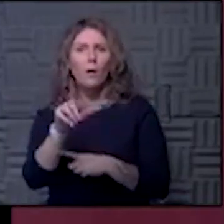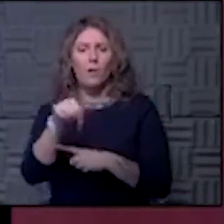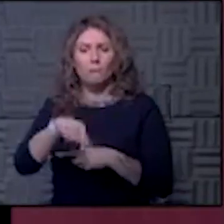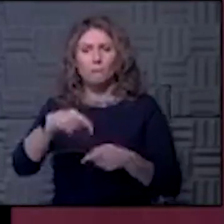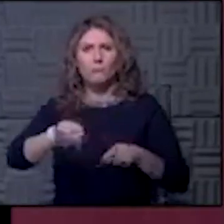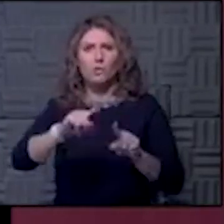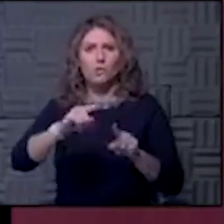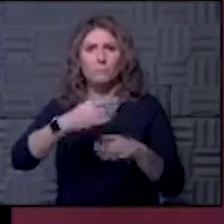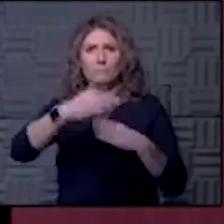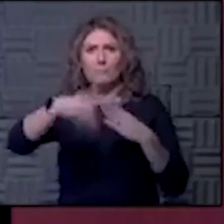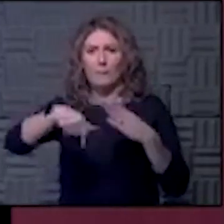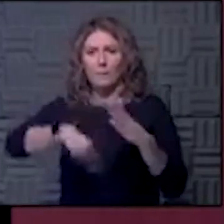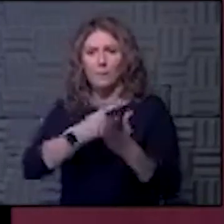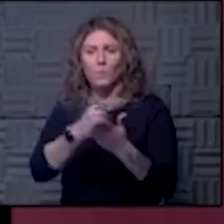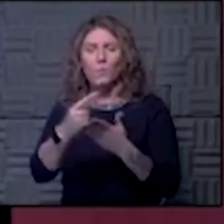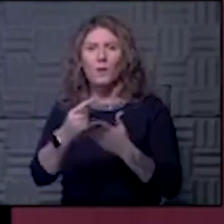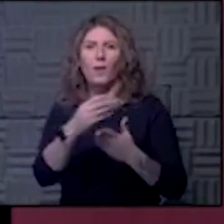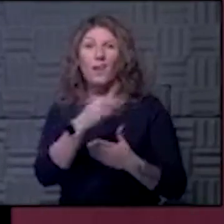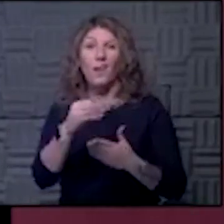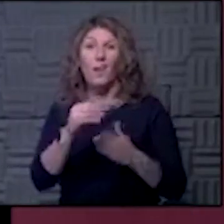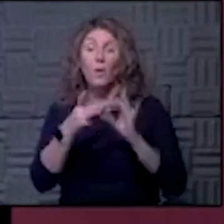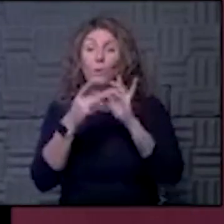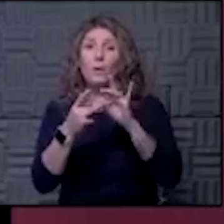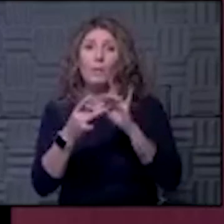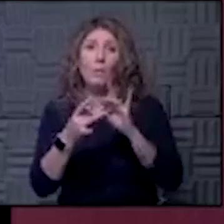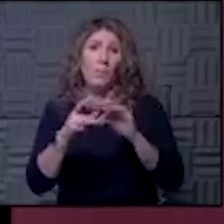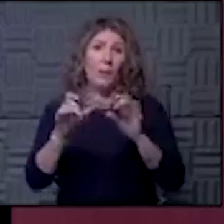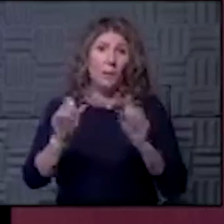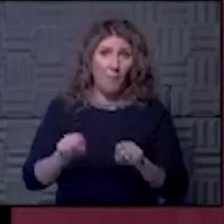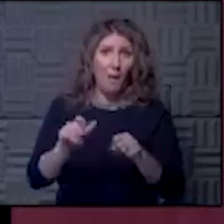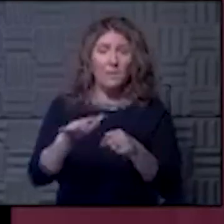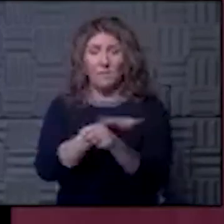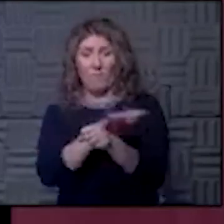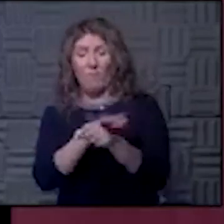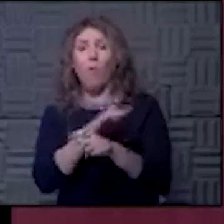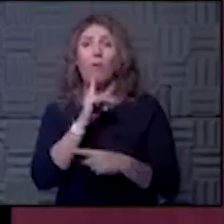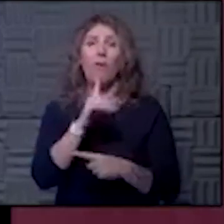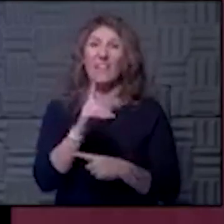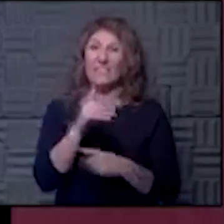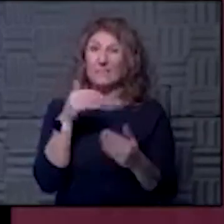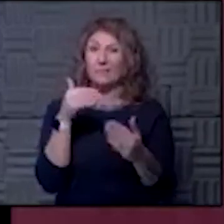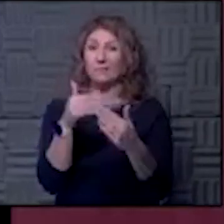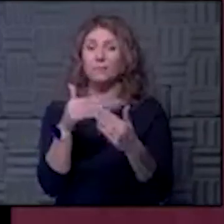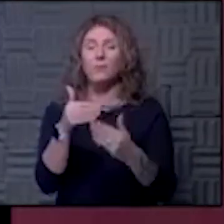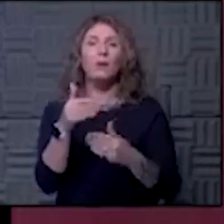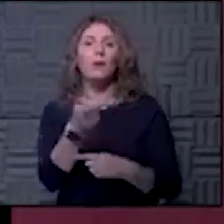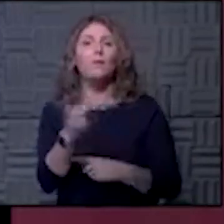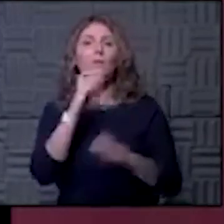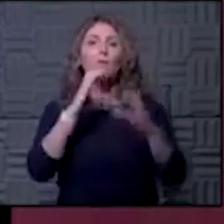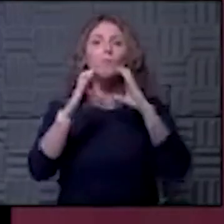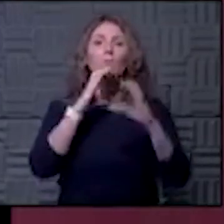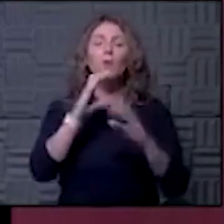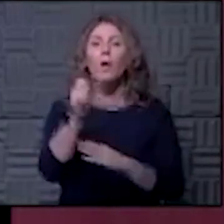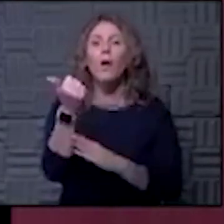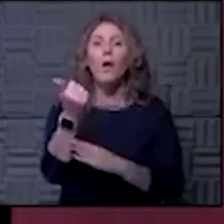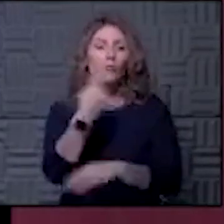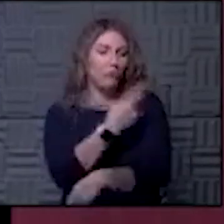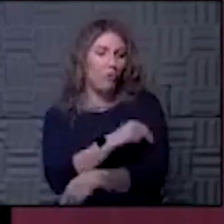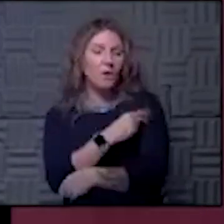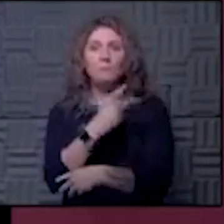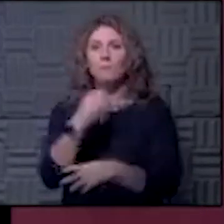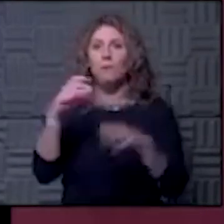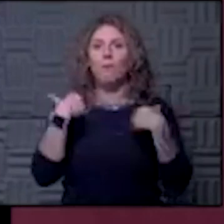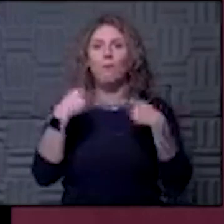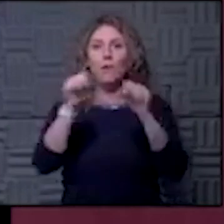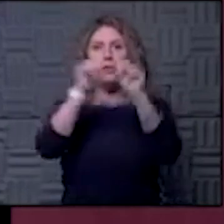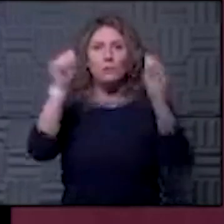lot of that's going to be based upon the capacity. But I think we're starting to bump up against it. I had some communication from a couple other hospital and health systems